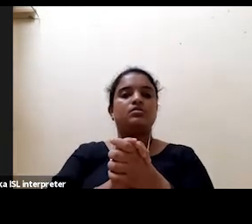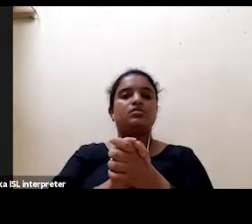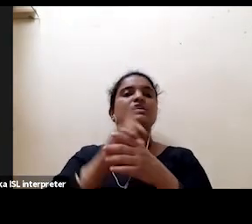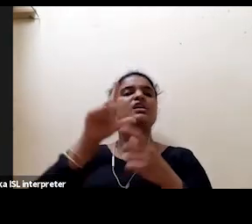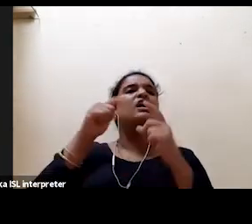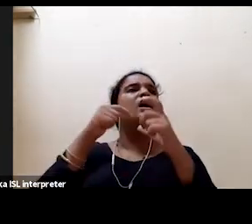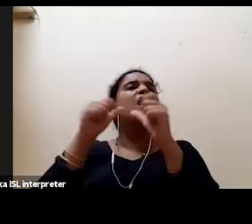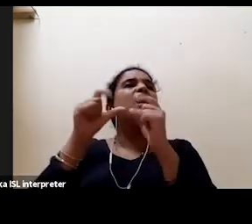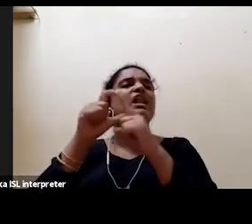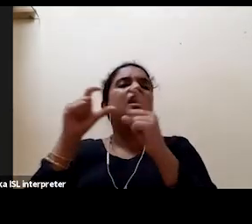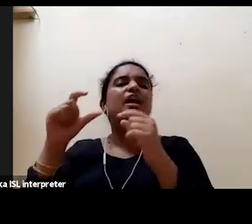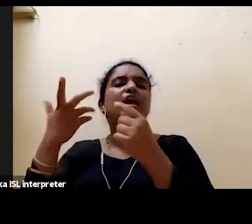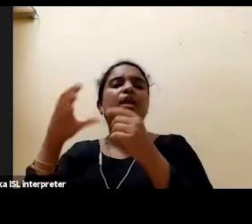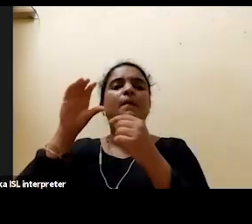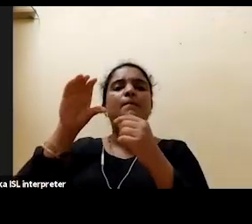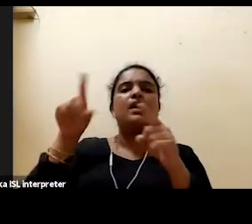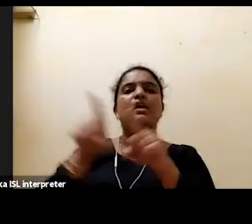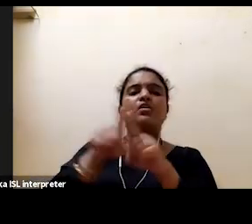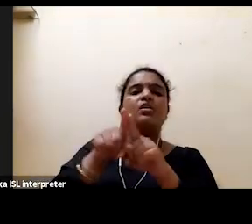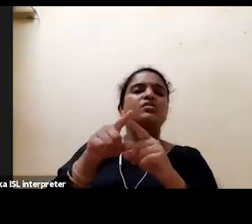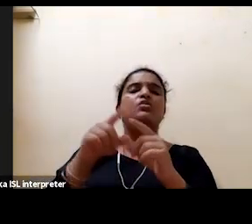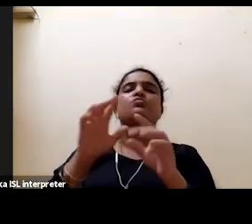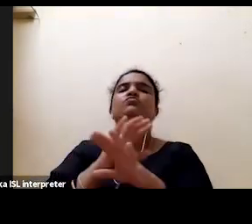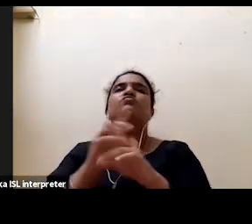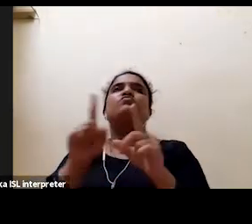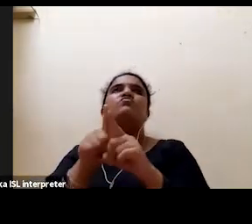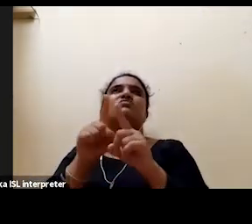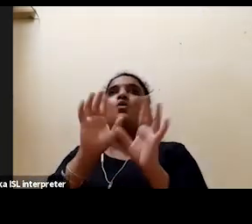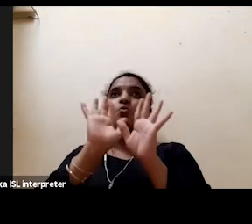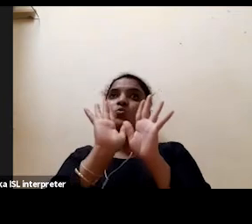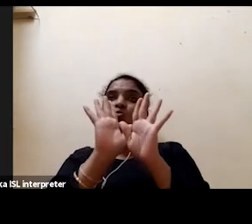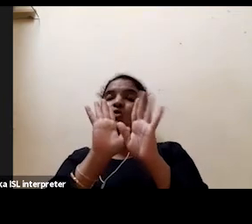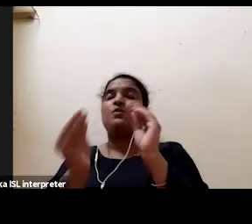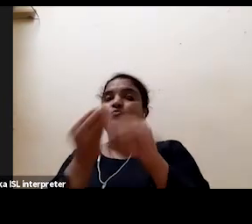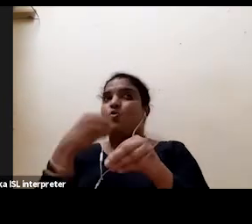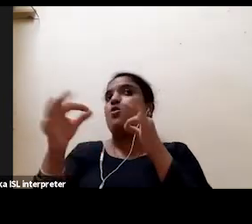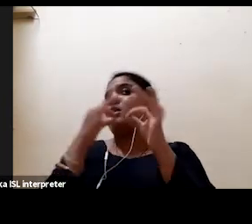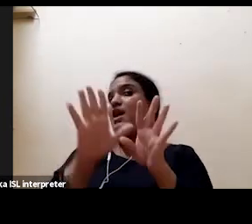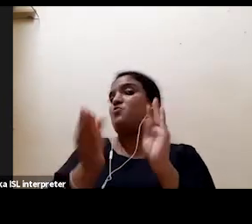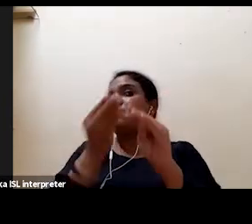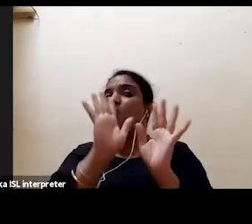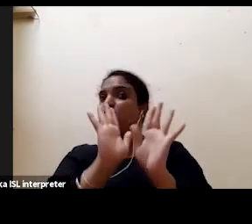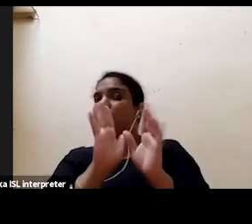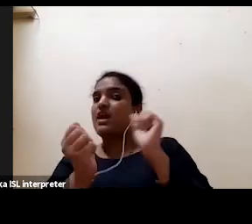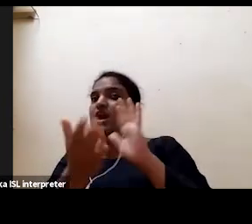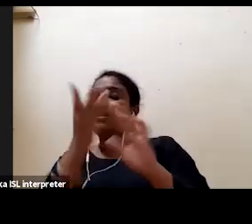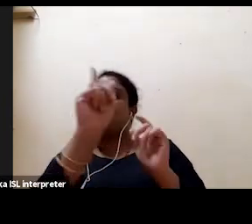is still holding the reader's hand by saying, hey, don't run away, I'm still going to tell you this interesting thing. Okay,